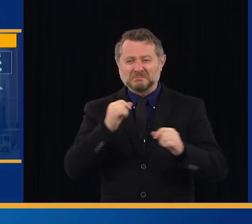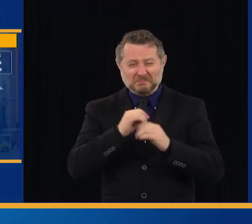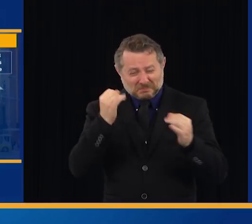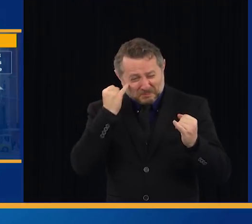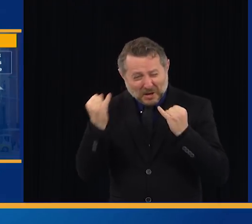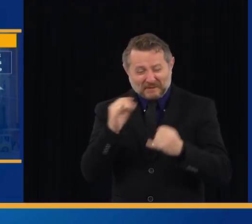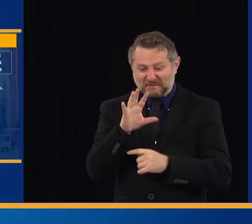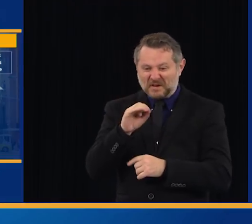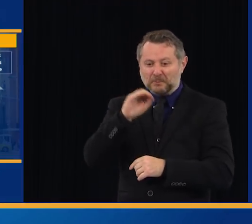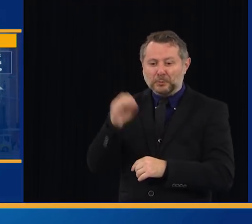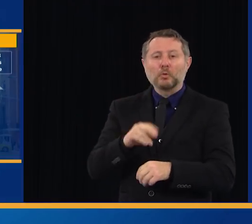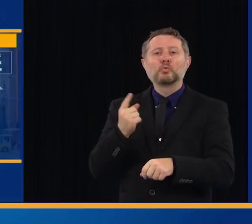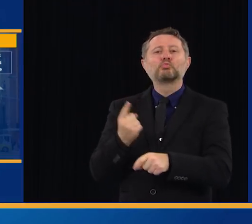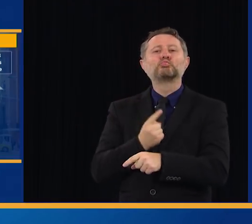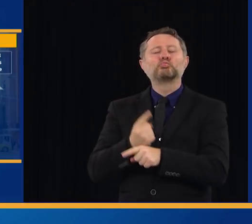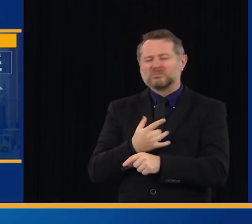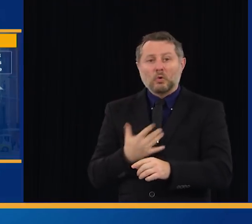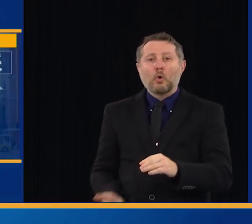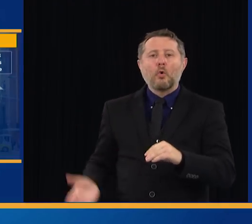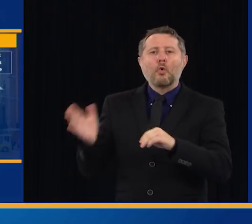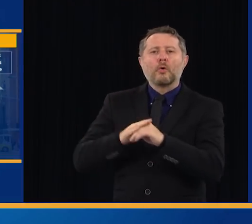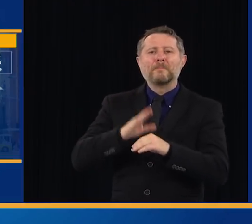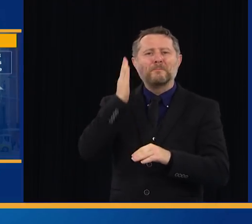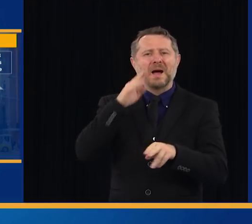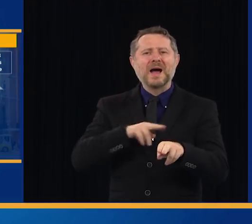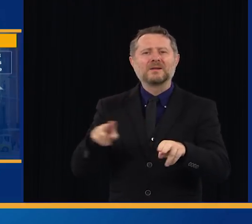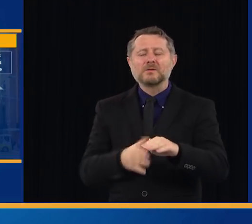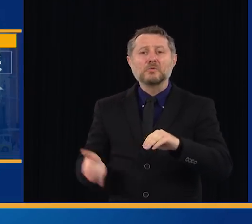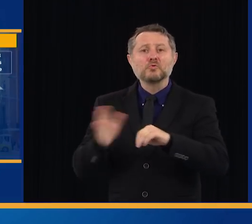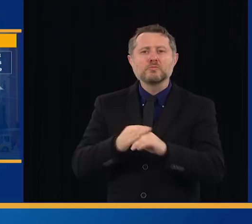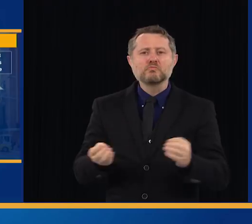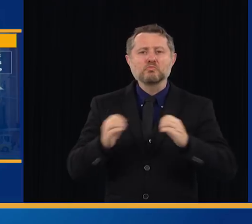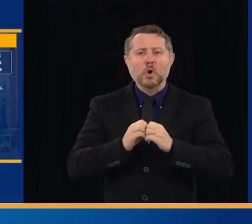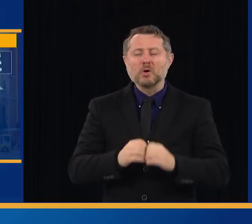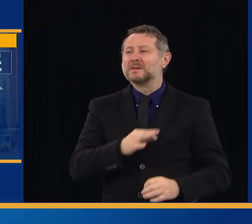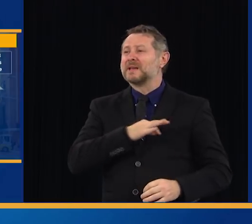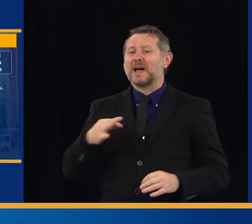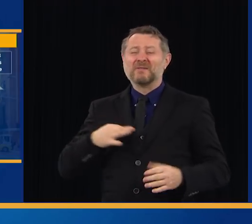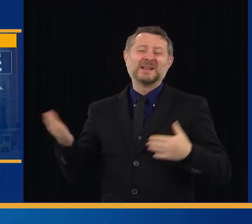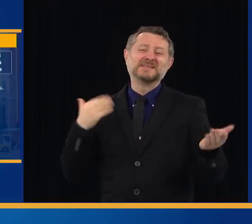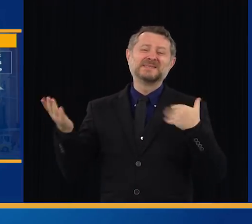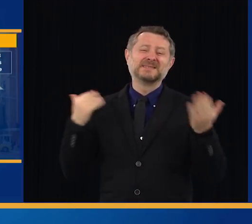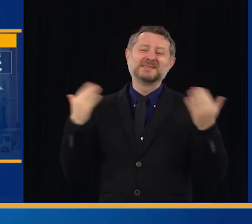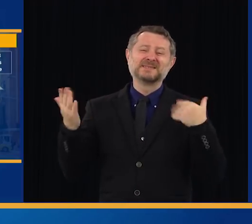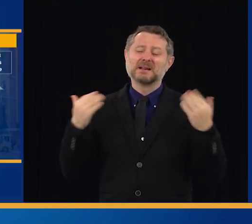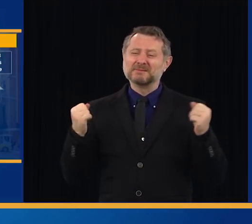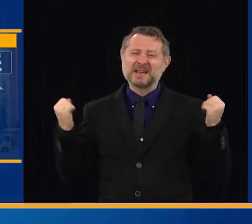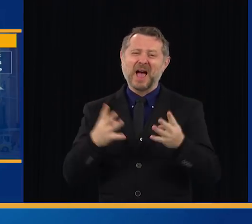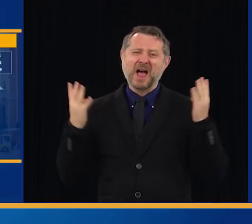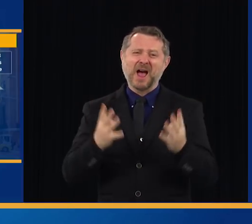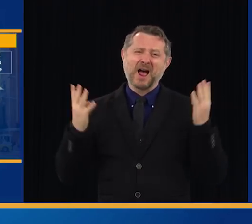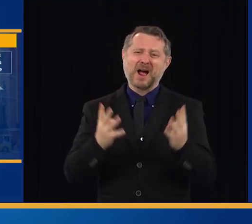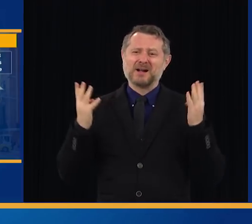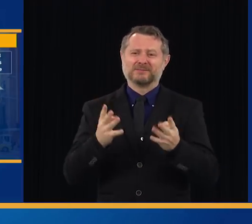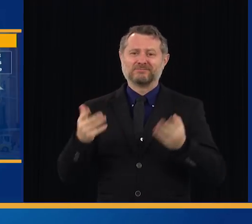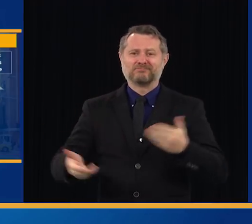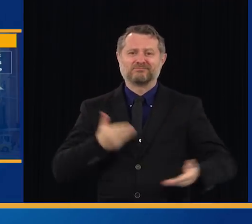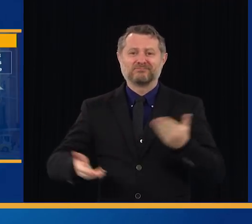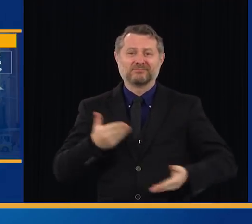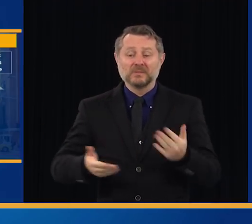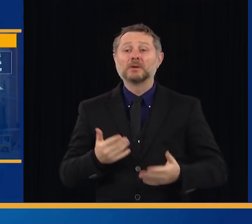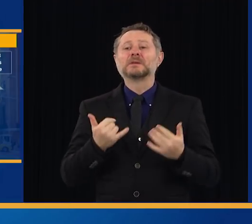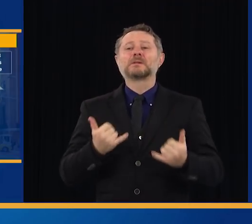beds, staffing those beds during this horrific period. Now we have a chance to be